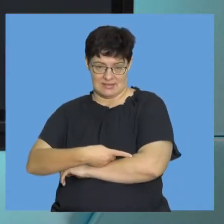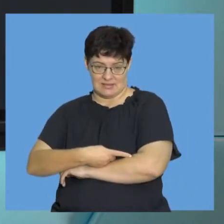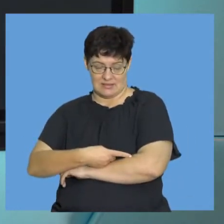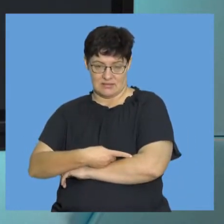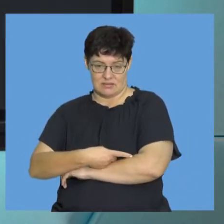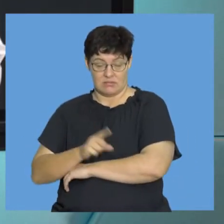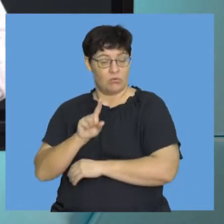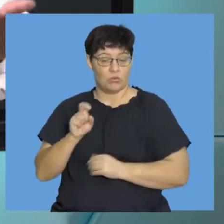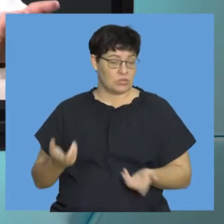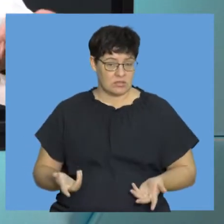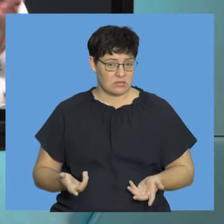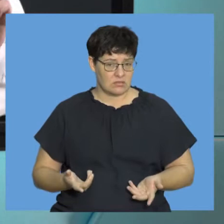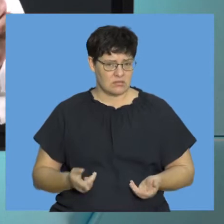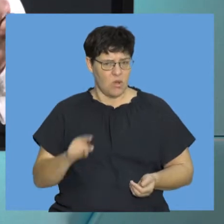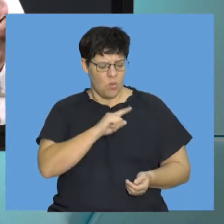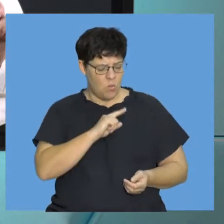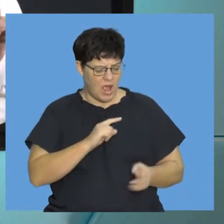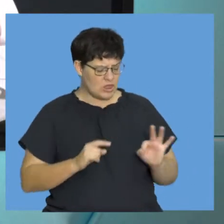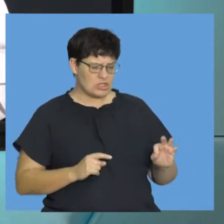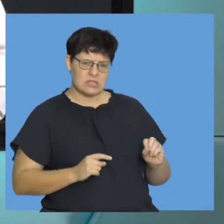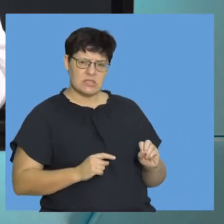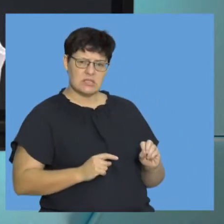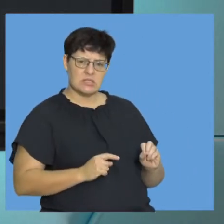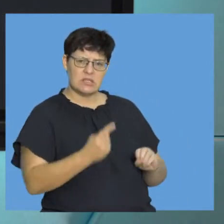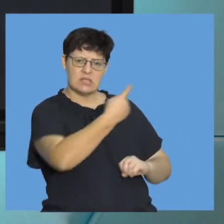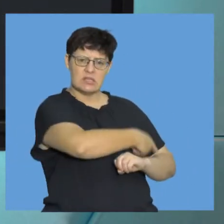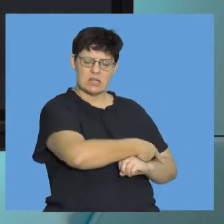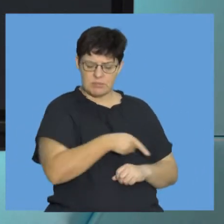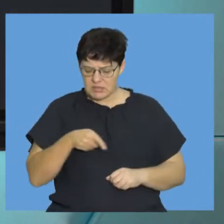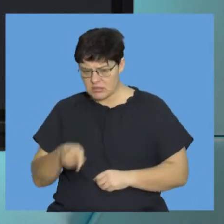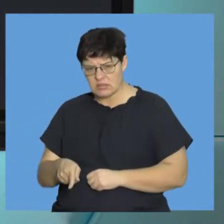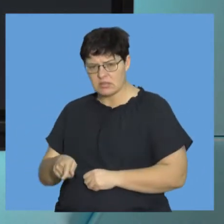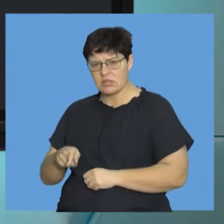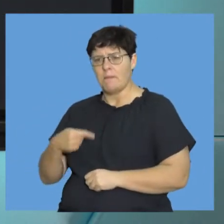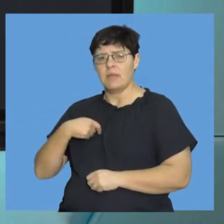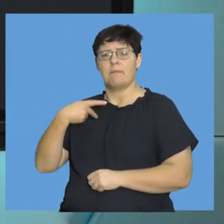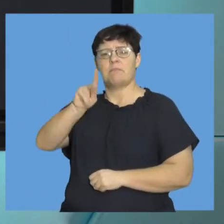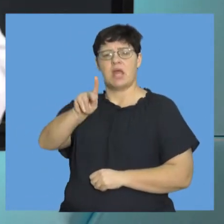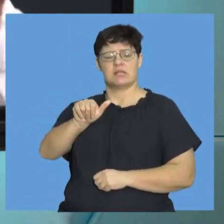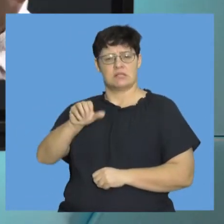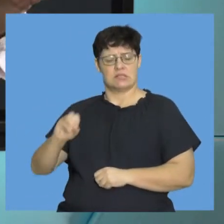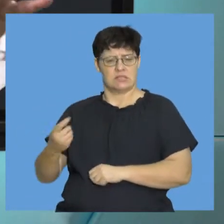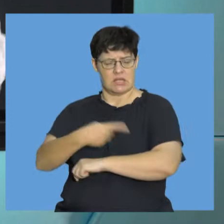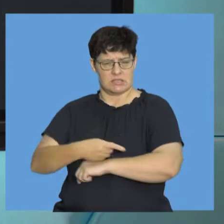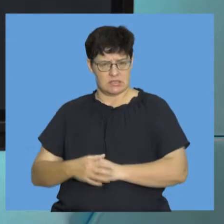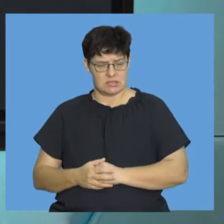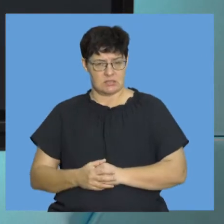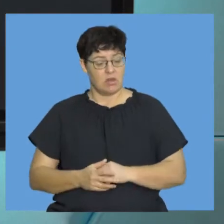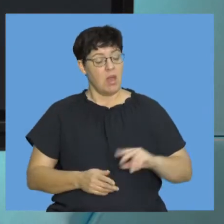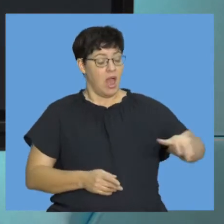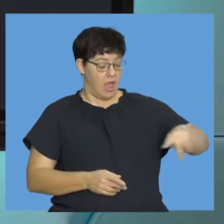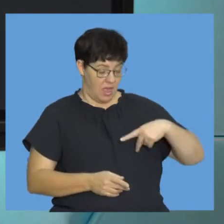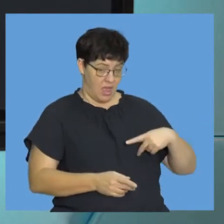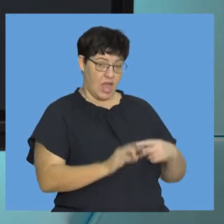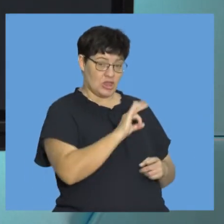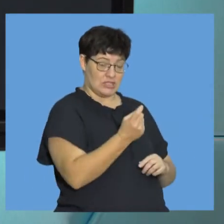the question is, why 30 from your debtors and 60 to your creditors? Very simple. You expect your debtors to pay you